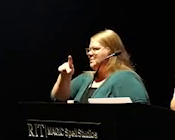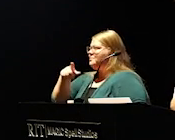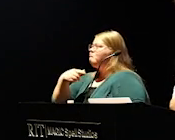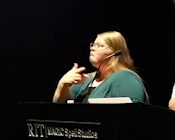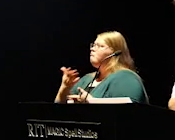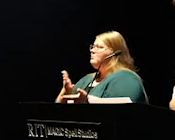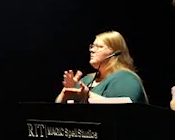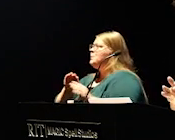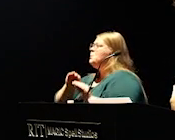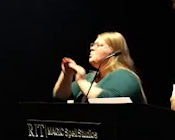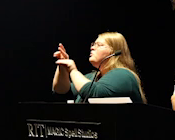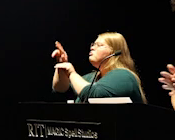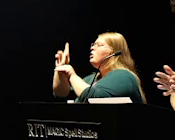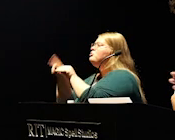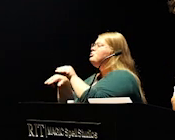New York in